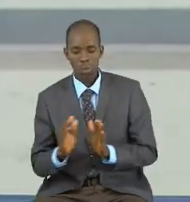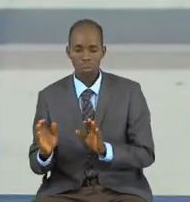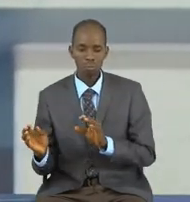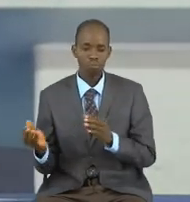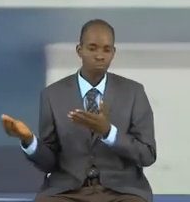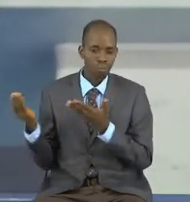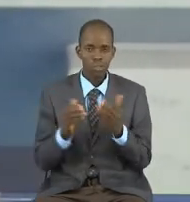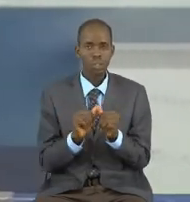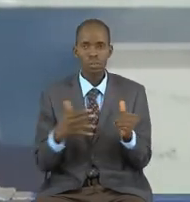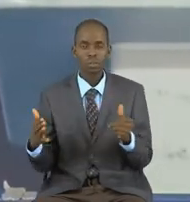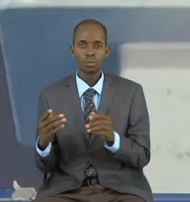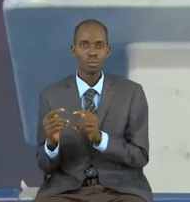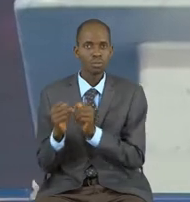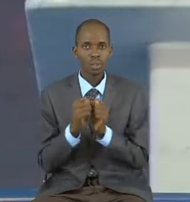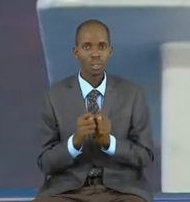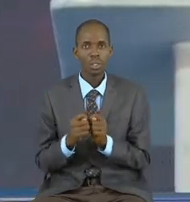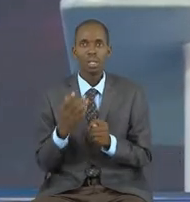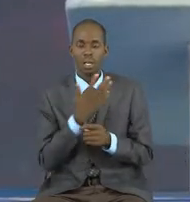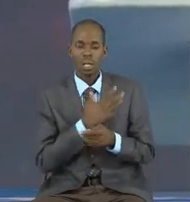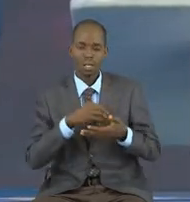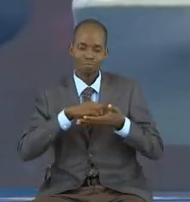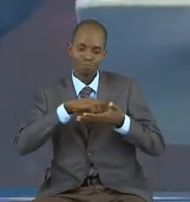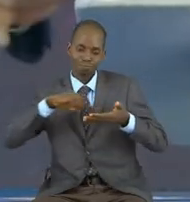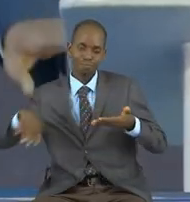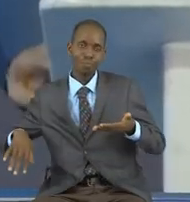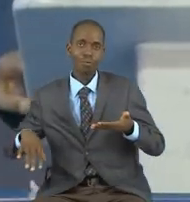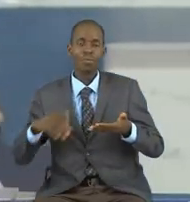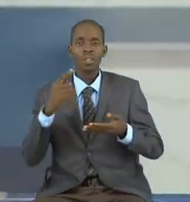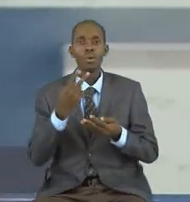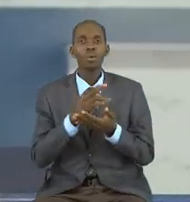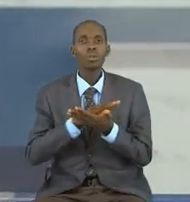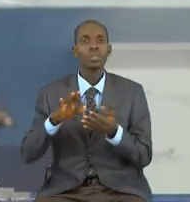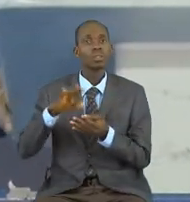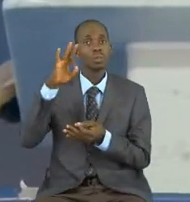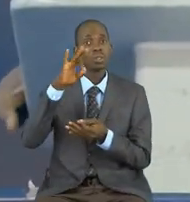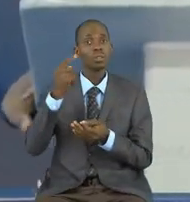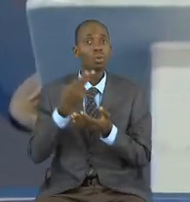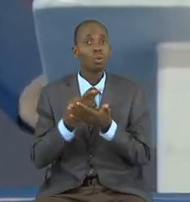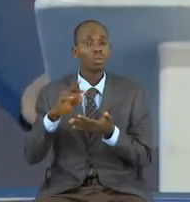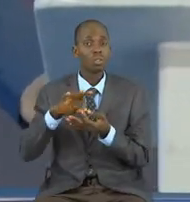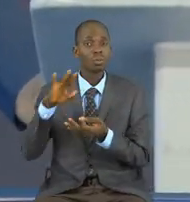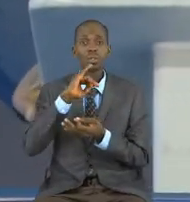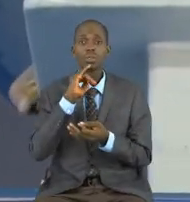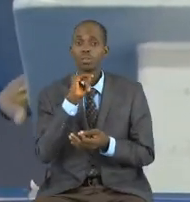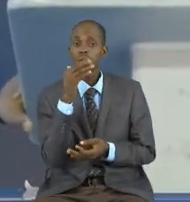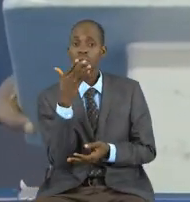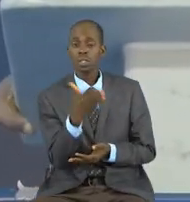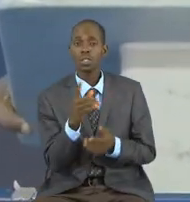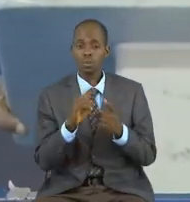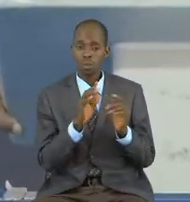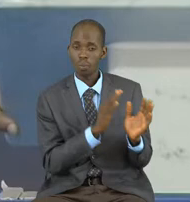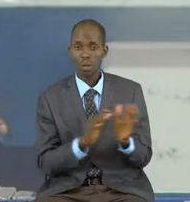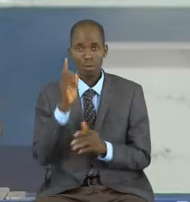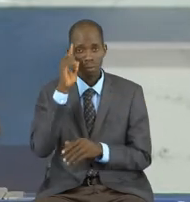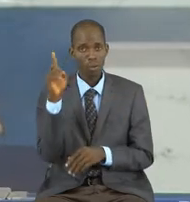they scheme the Holy Ghost out. Holy Spirit is not there to plan with them, to